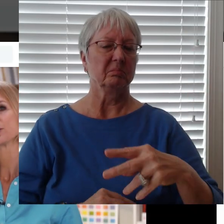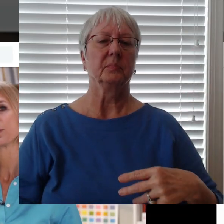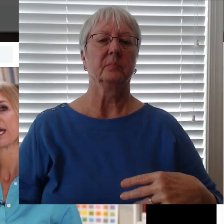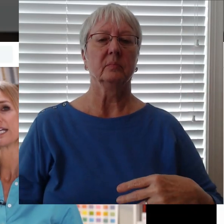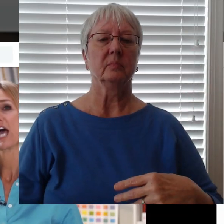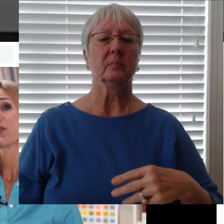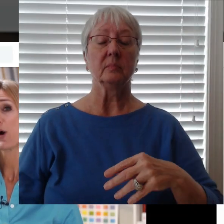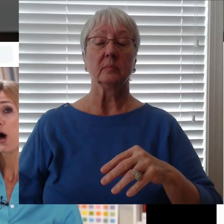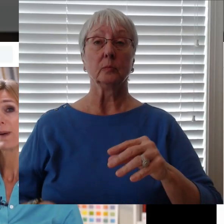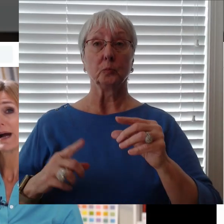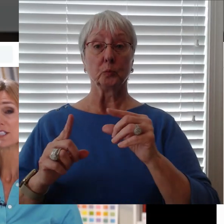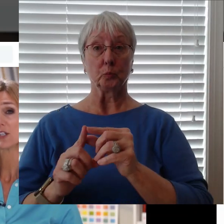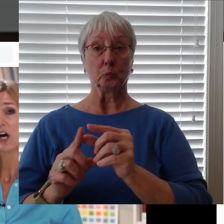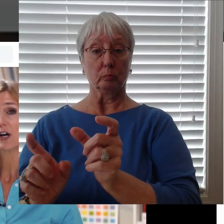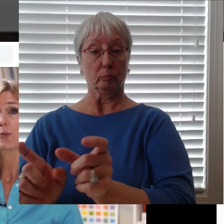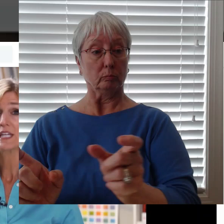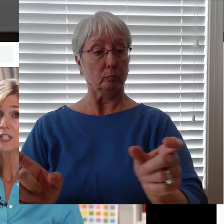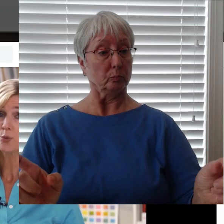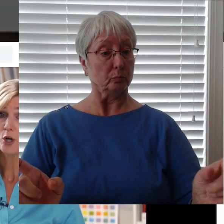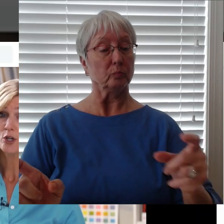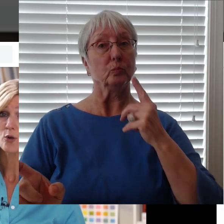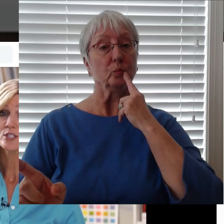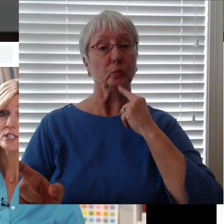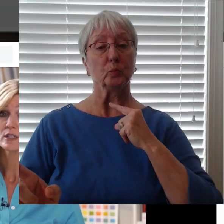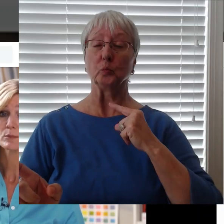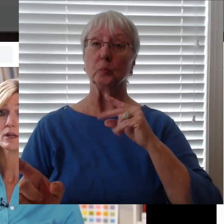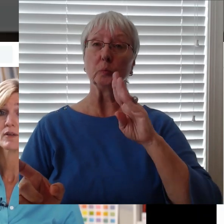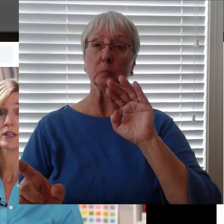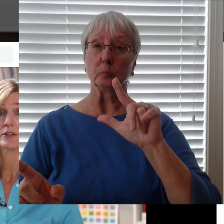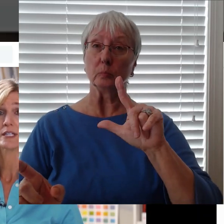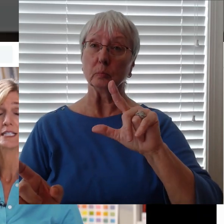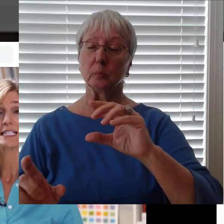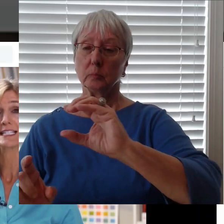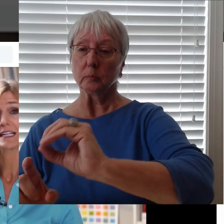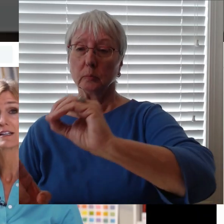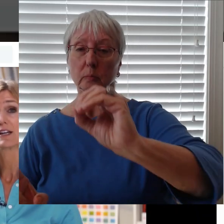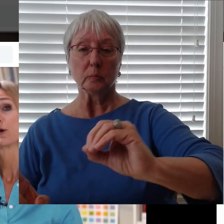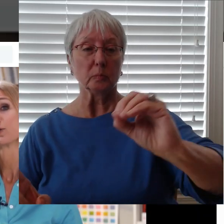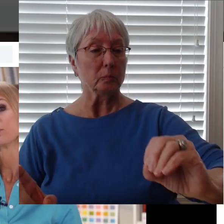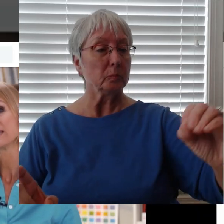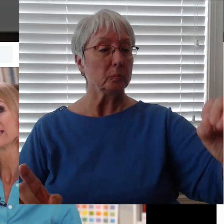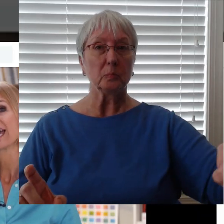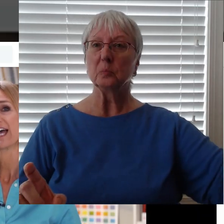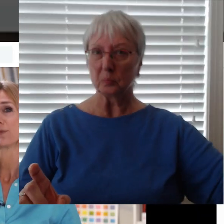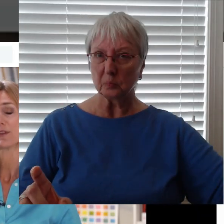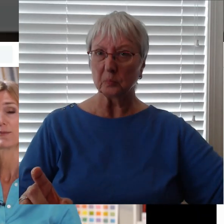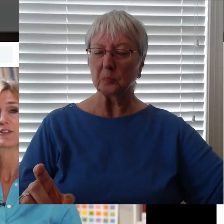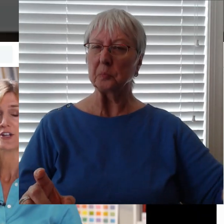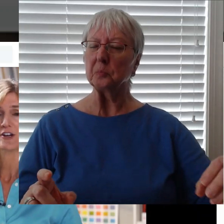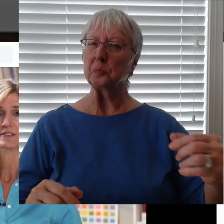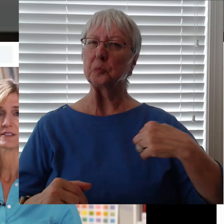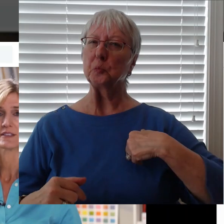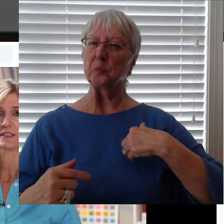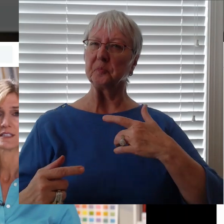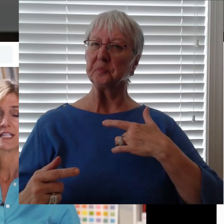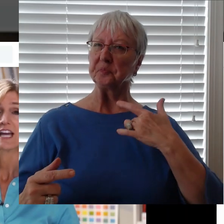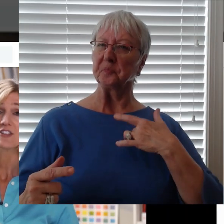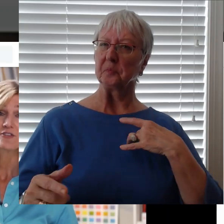lyrics were displayed, and the ball bounced along with each word or syllable of the lyrics in sync with the beat and rhythm of the